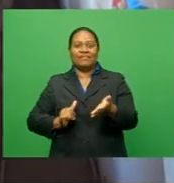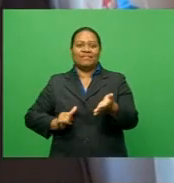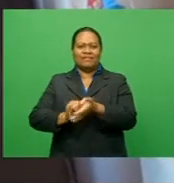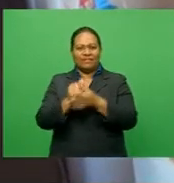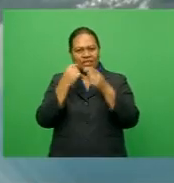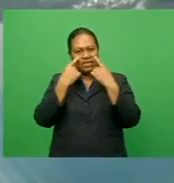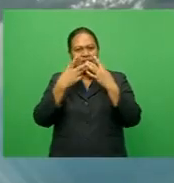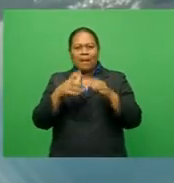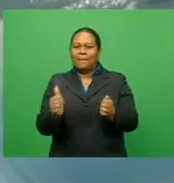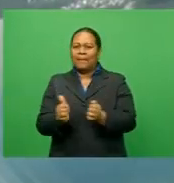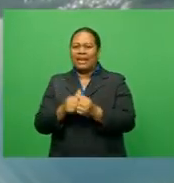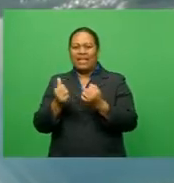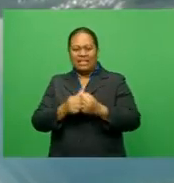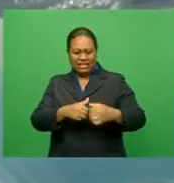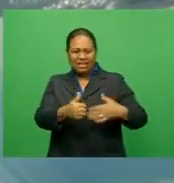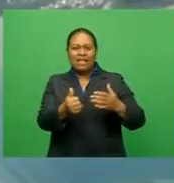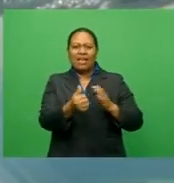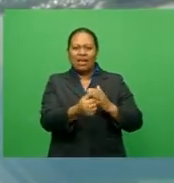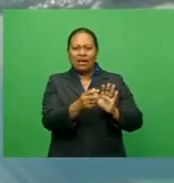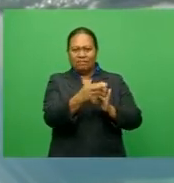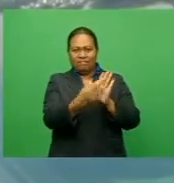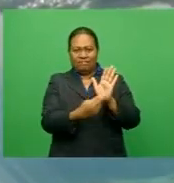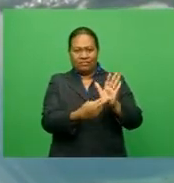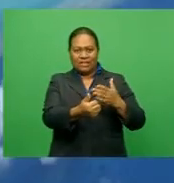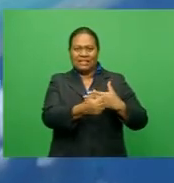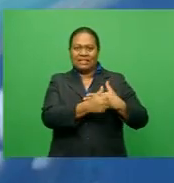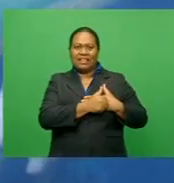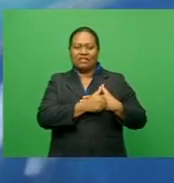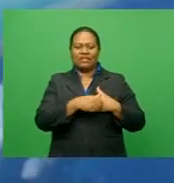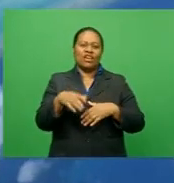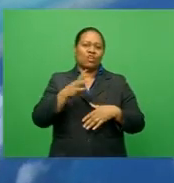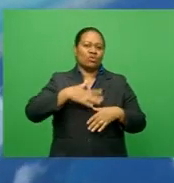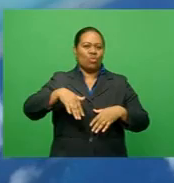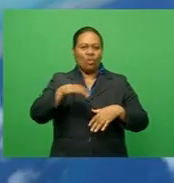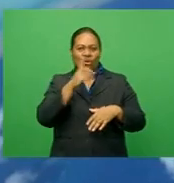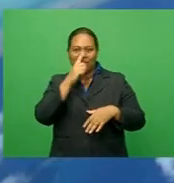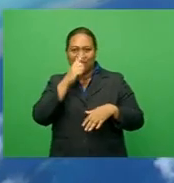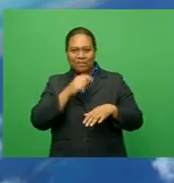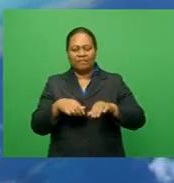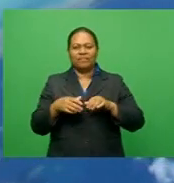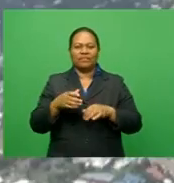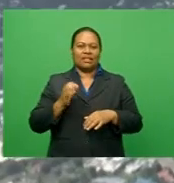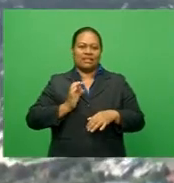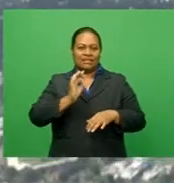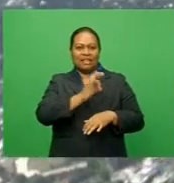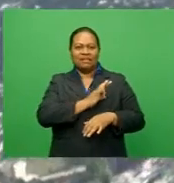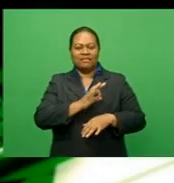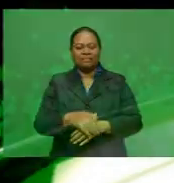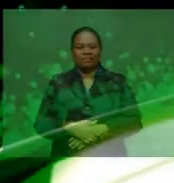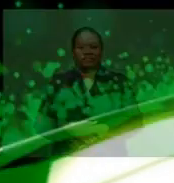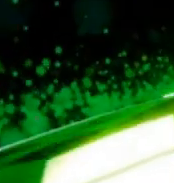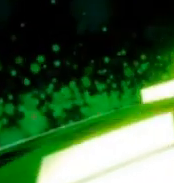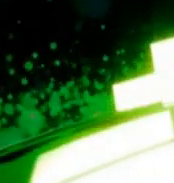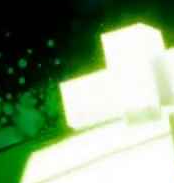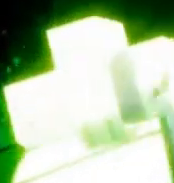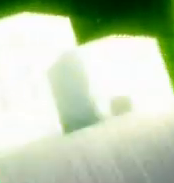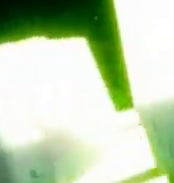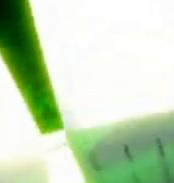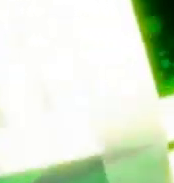put numerous precautions and medical safeguards in place to protect customers and staff alike.